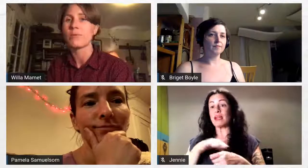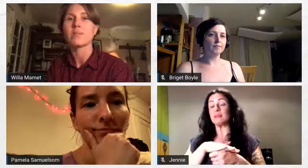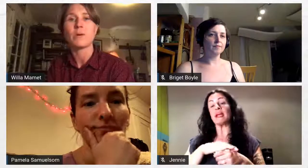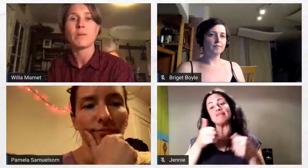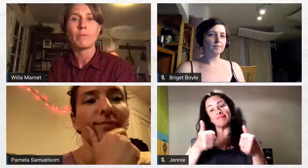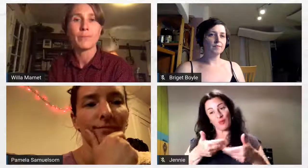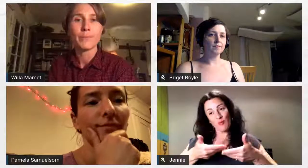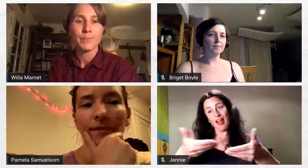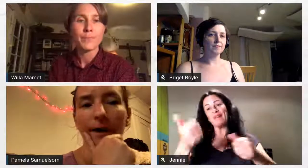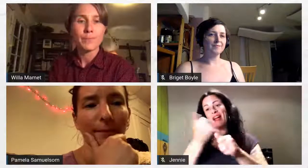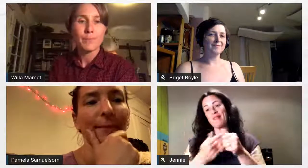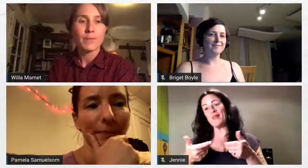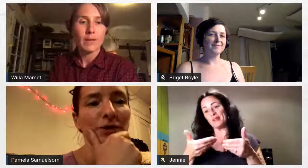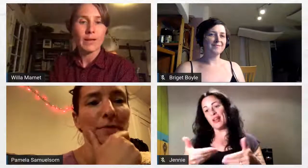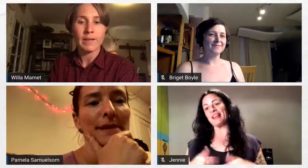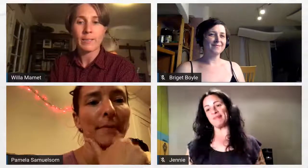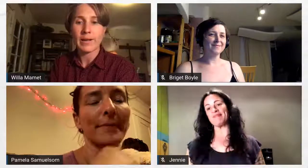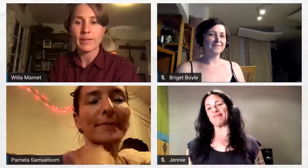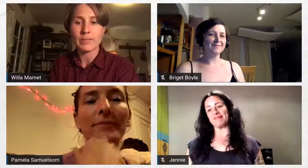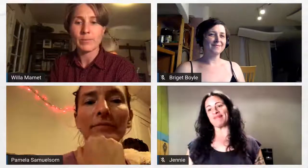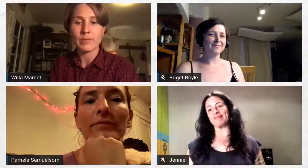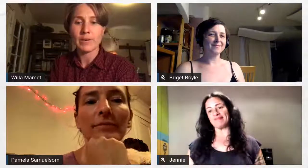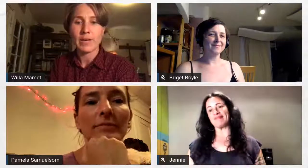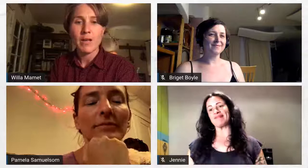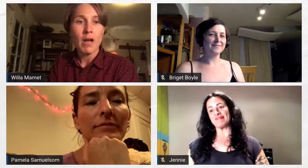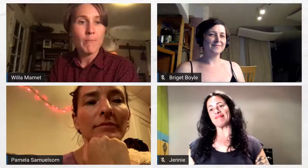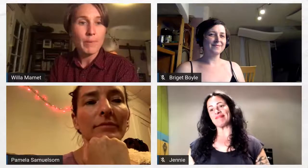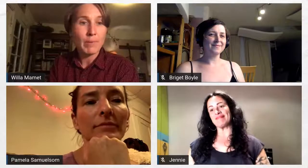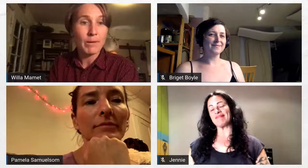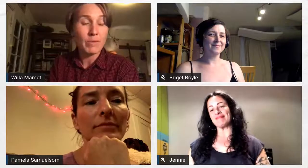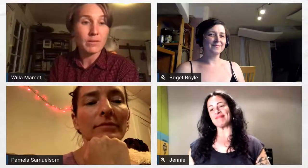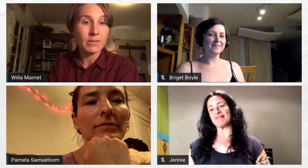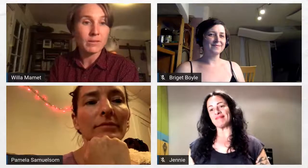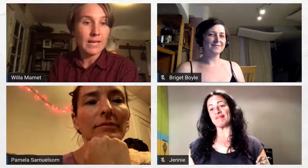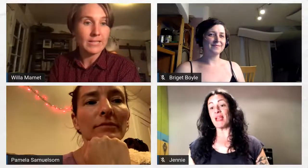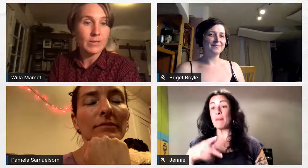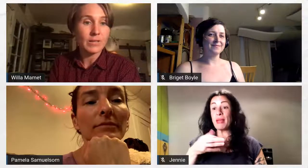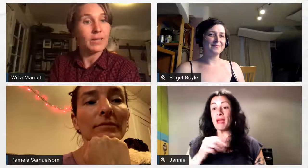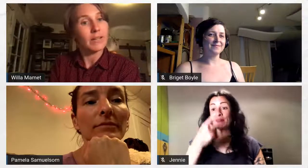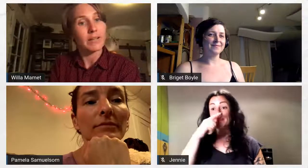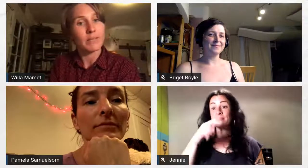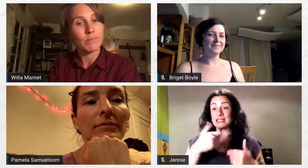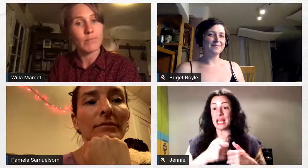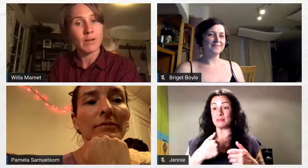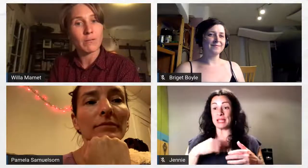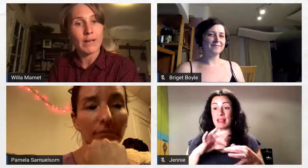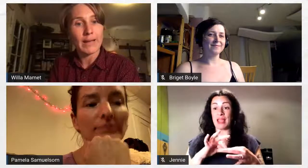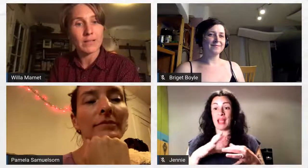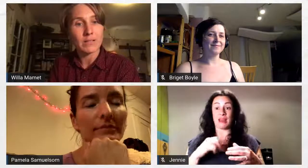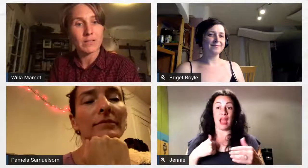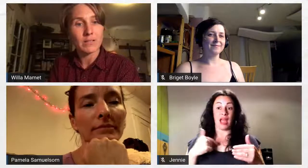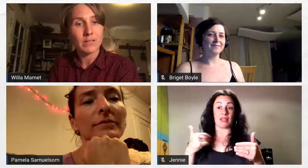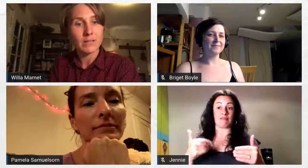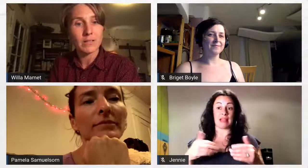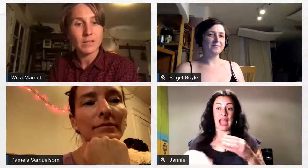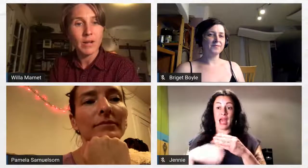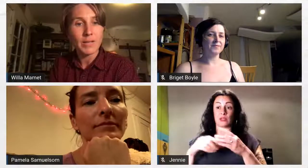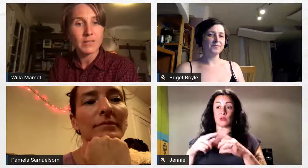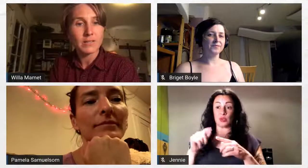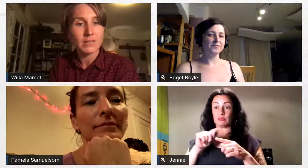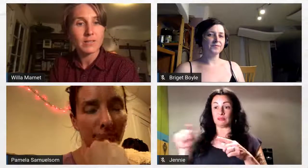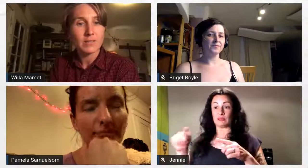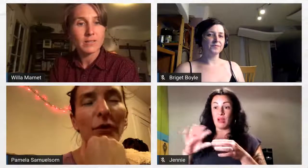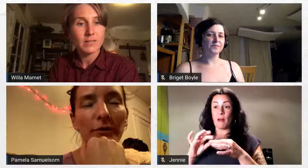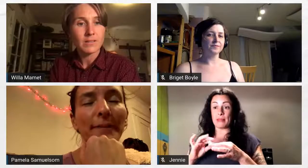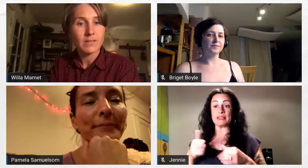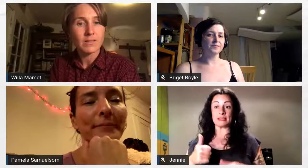welcome. Everyone is welcome. Yep, 100%. And it's completely free. Pam, maybe you'll text me the link and I can add it to the